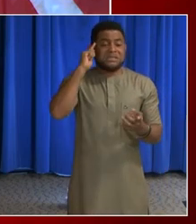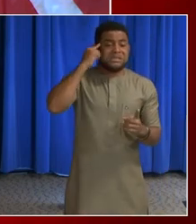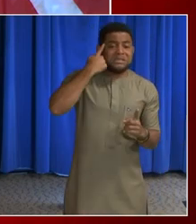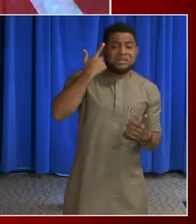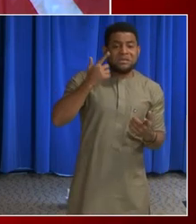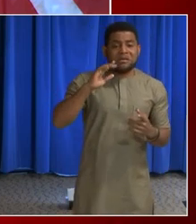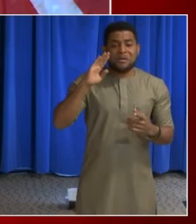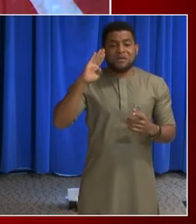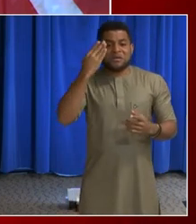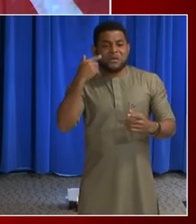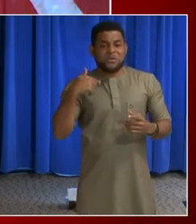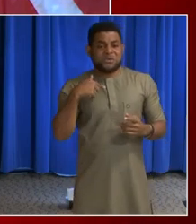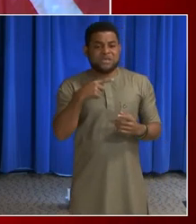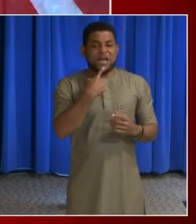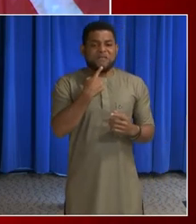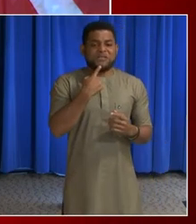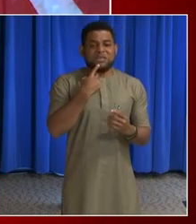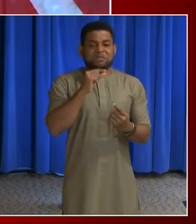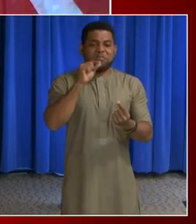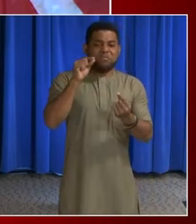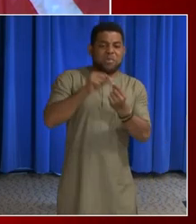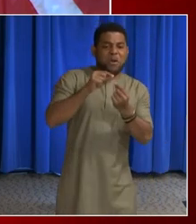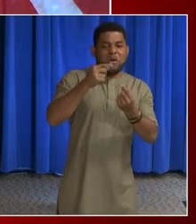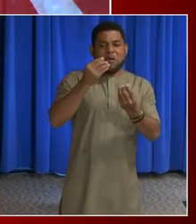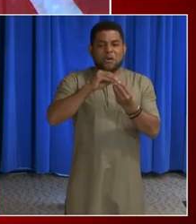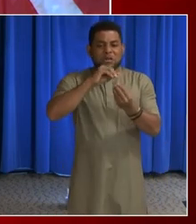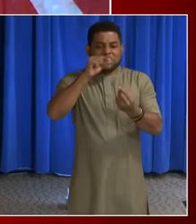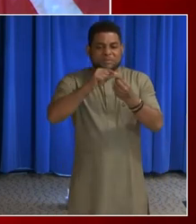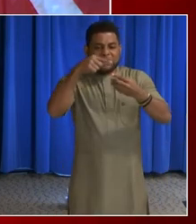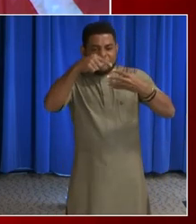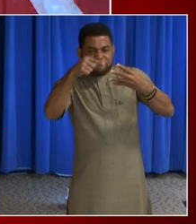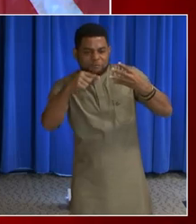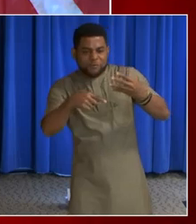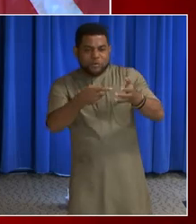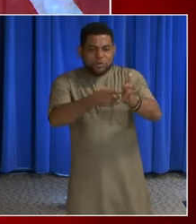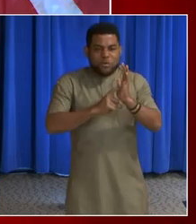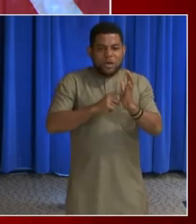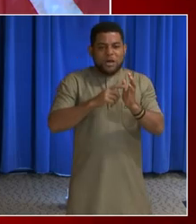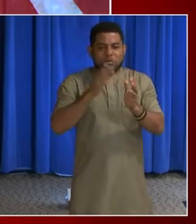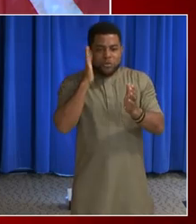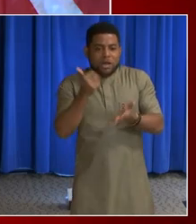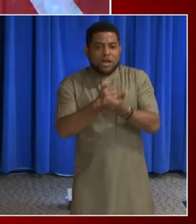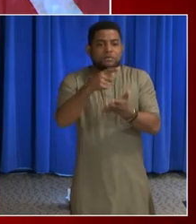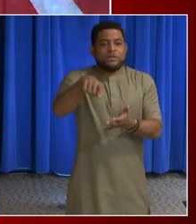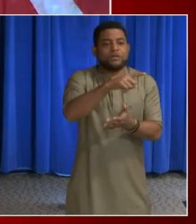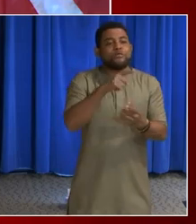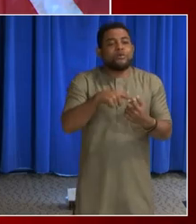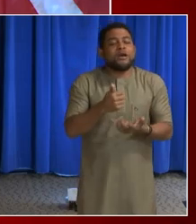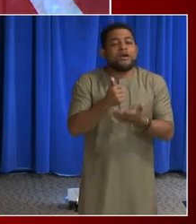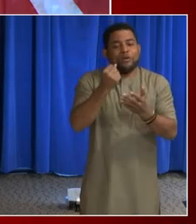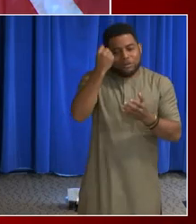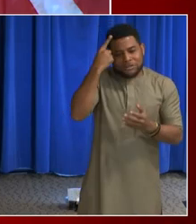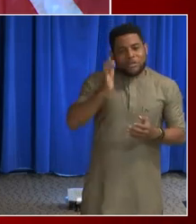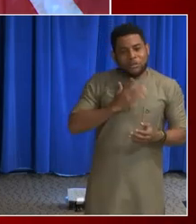they appear to say that more specified requests would help them understand our needs.